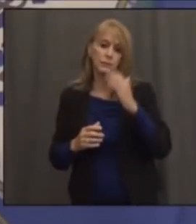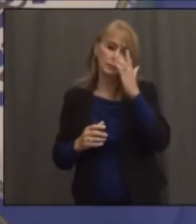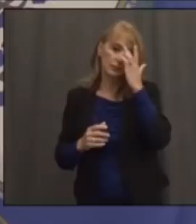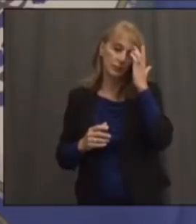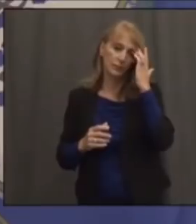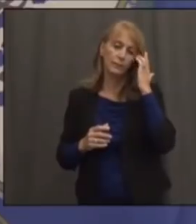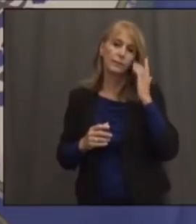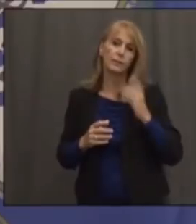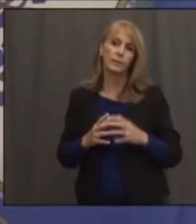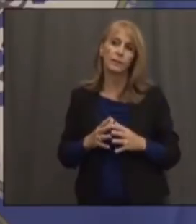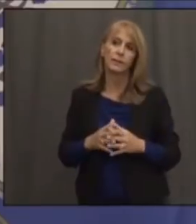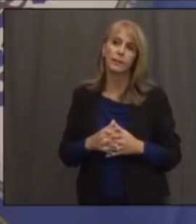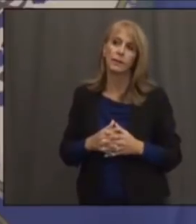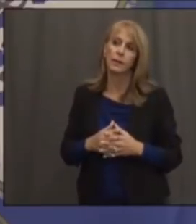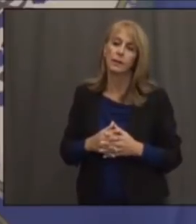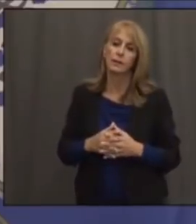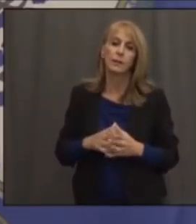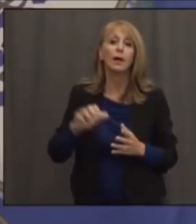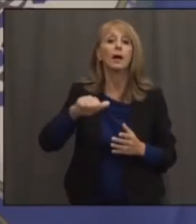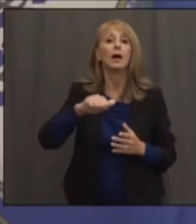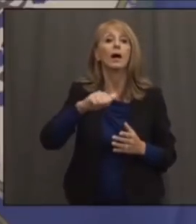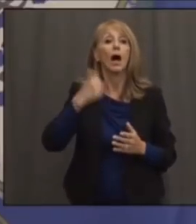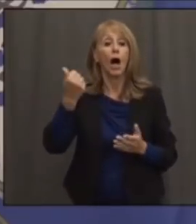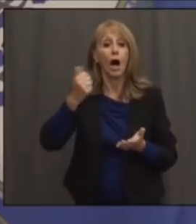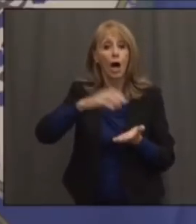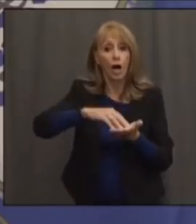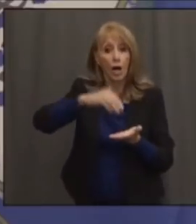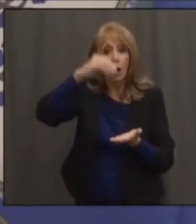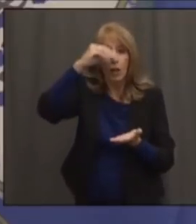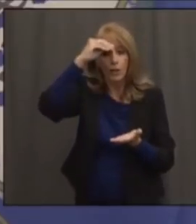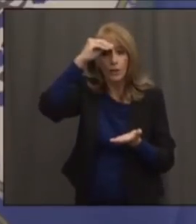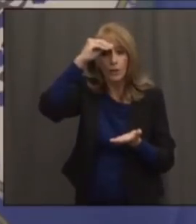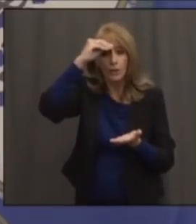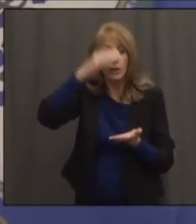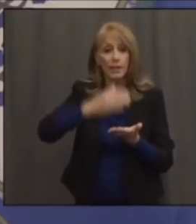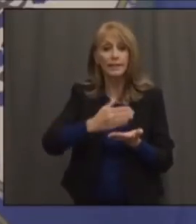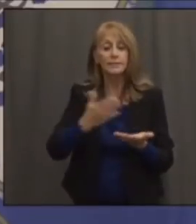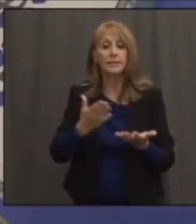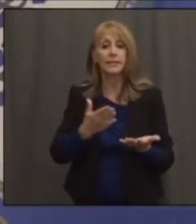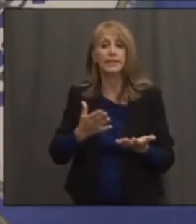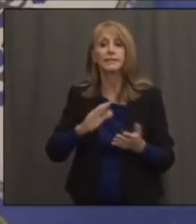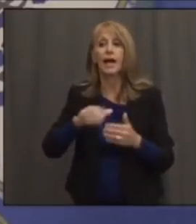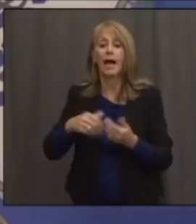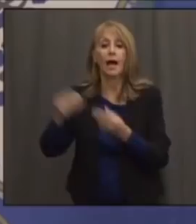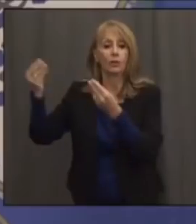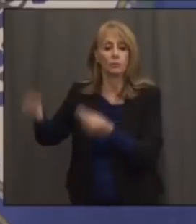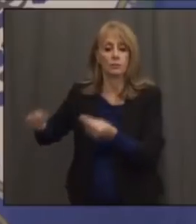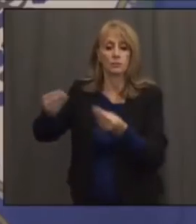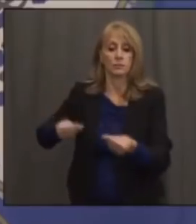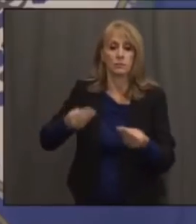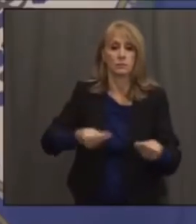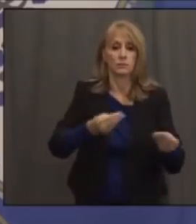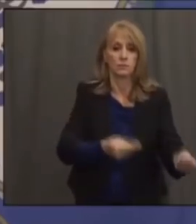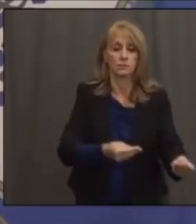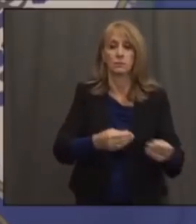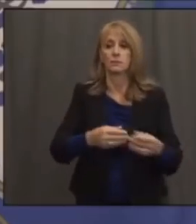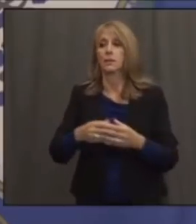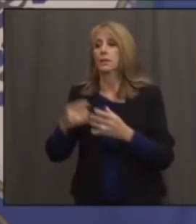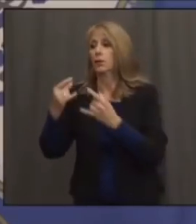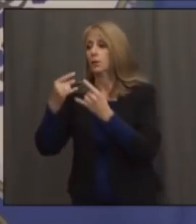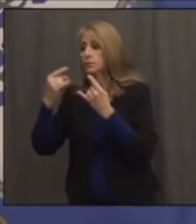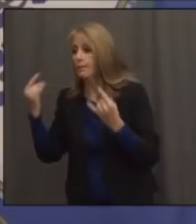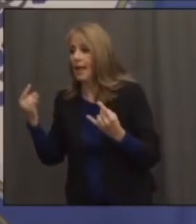we've realized one other learning lesson over this last 14 months is supply chain. And, you know, that was masks and on the phone